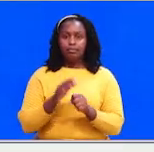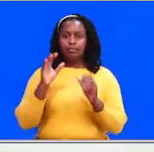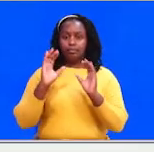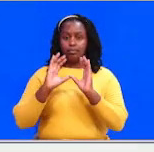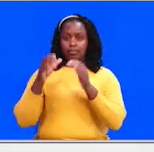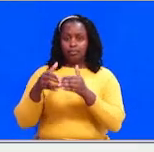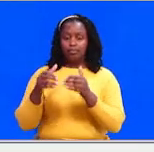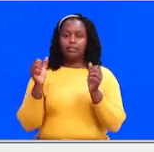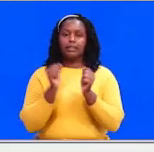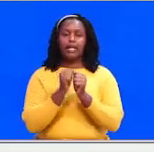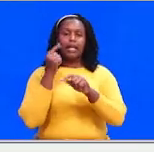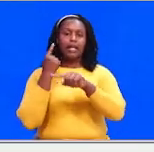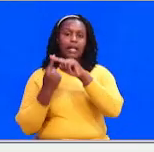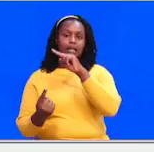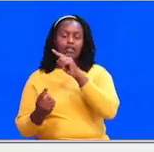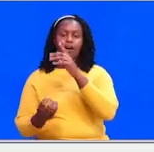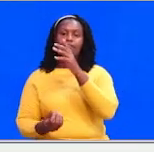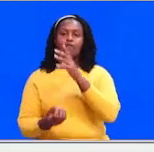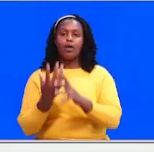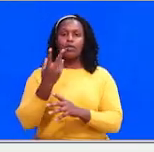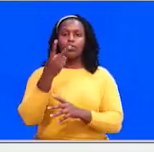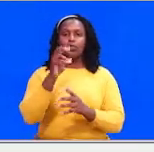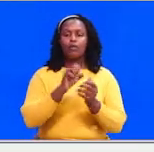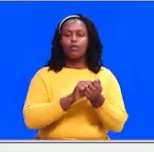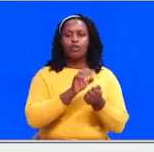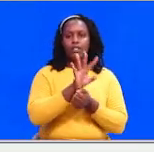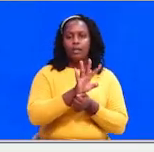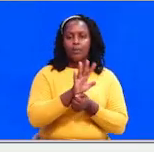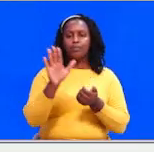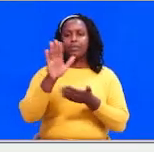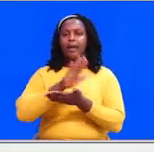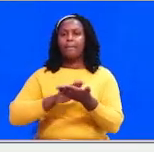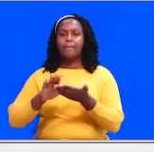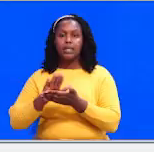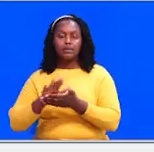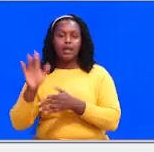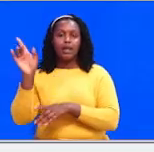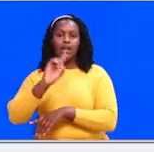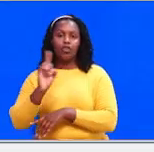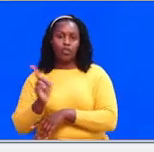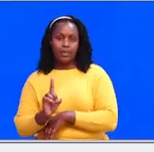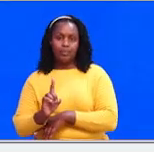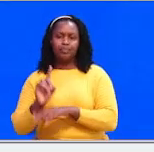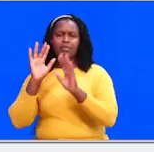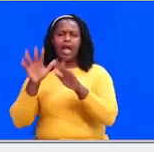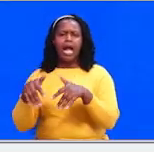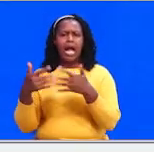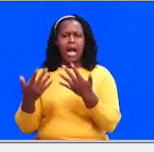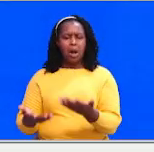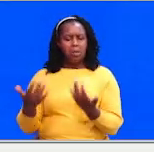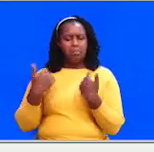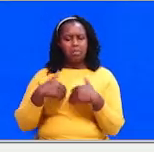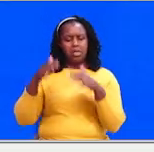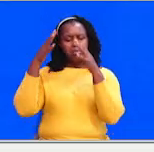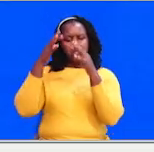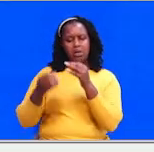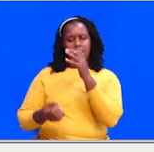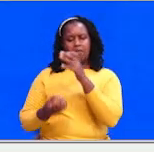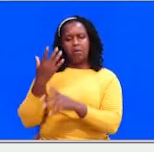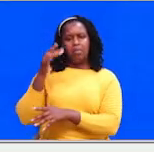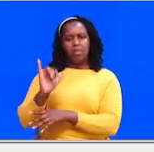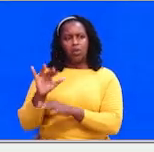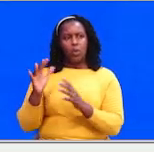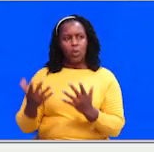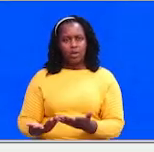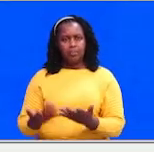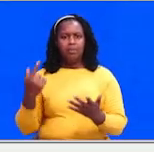company, founded in 2014, of course, based in Nairobi. And the story of how I came about with EcoCycle, I grew